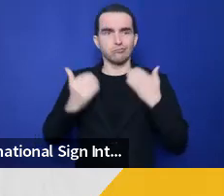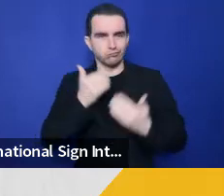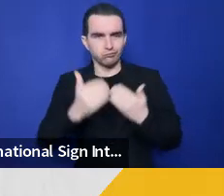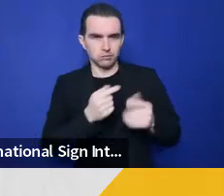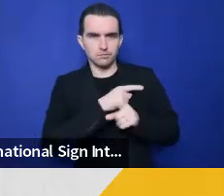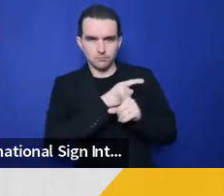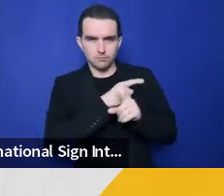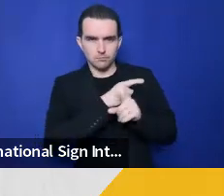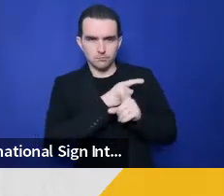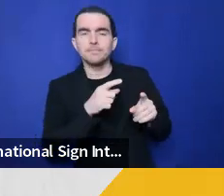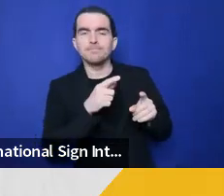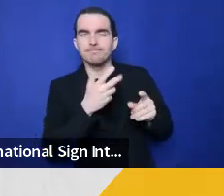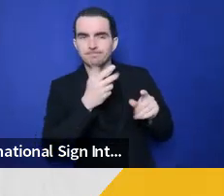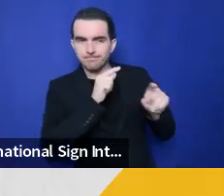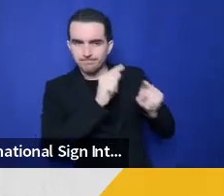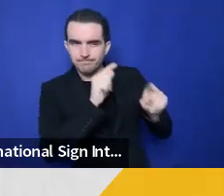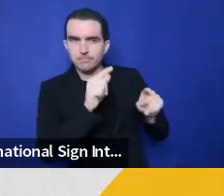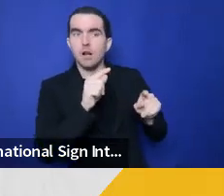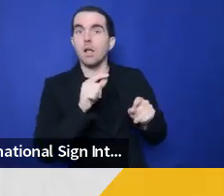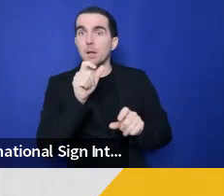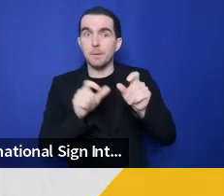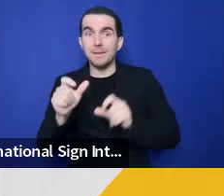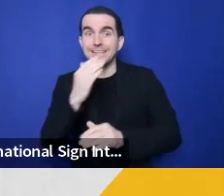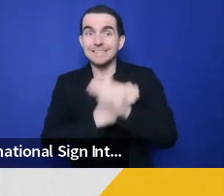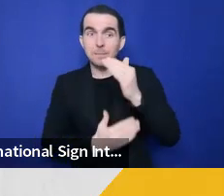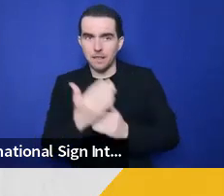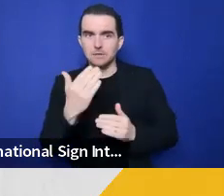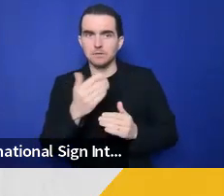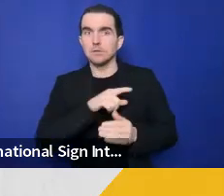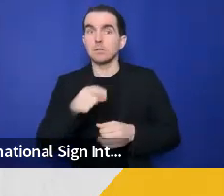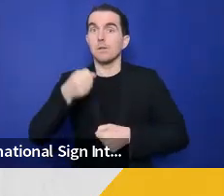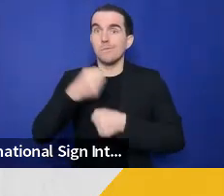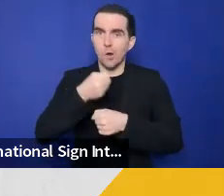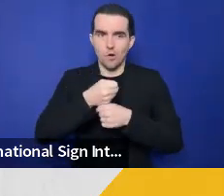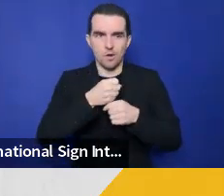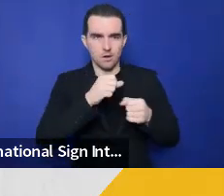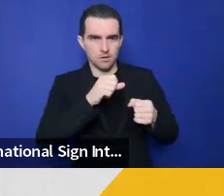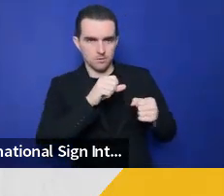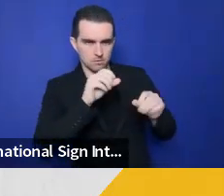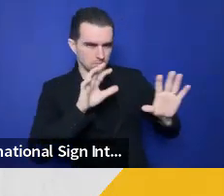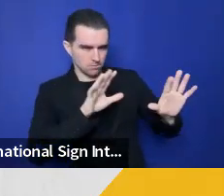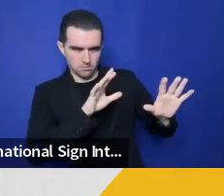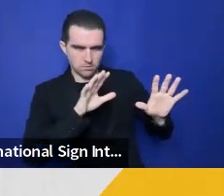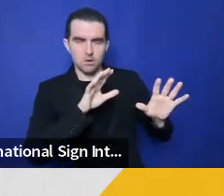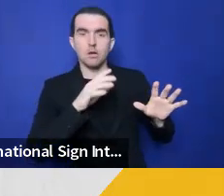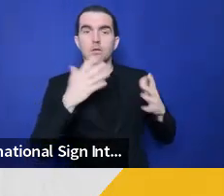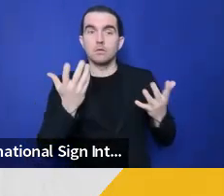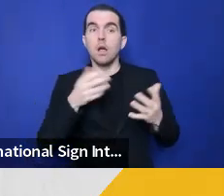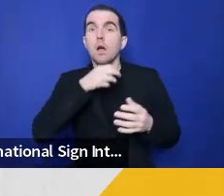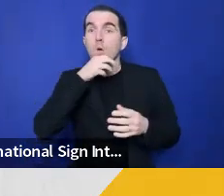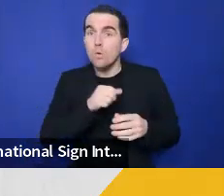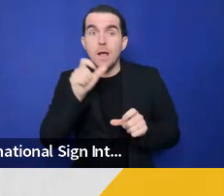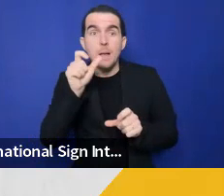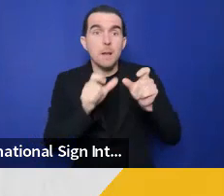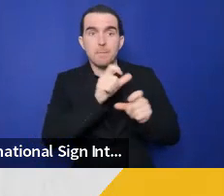segment of the population, older persons with disabilities, leaving out the majority of formerly employed